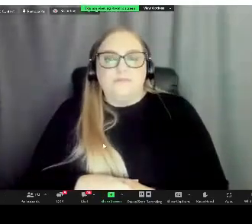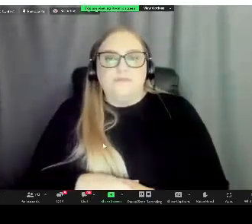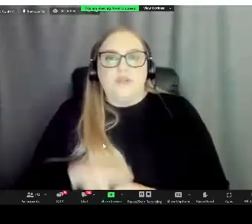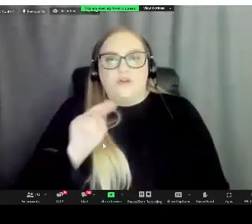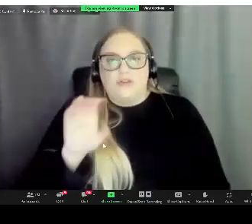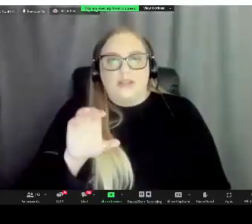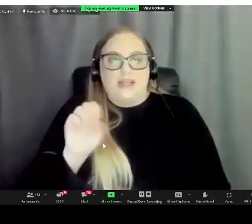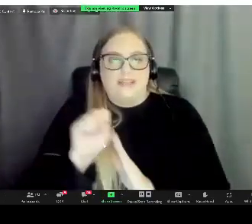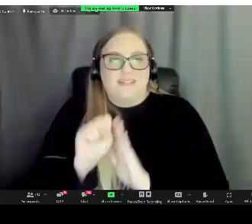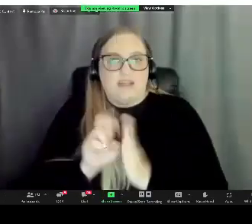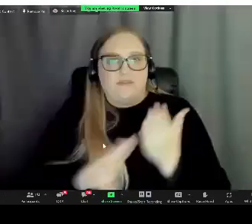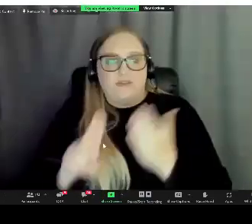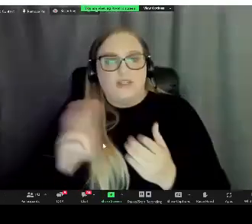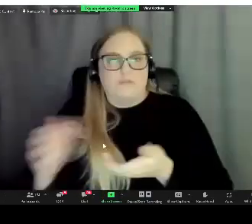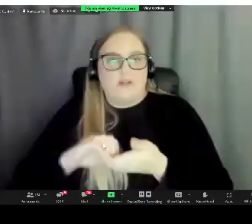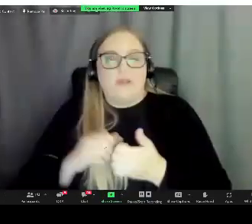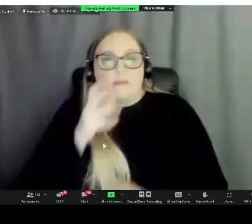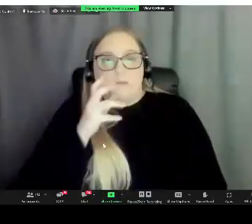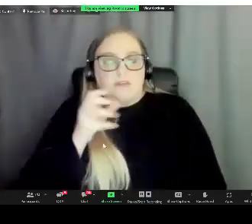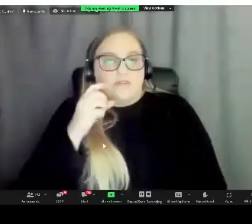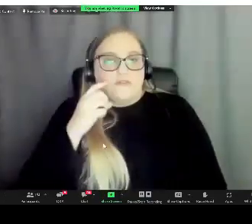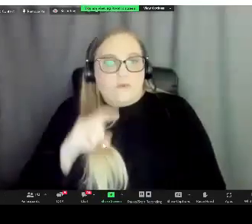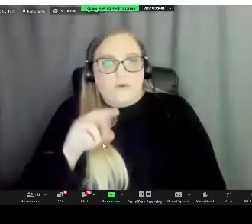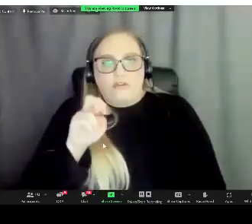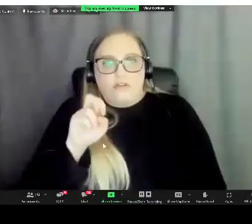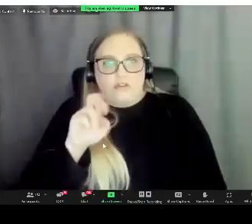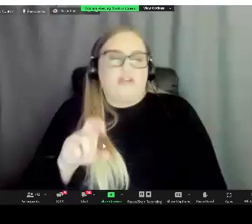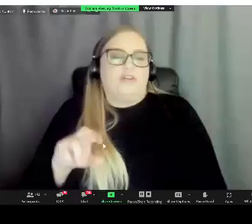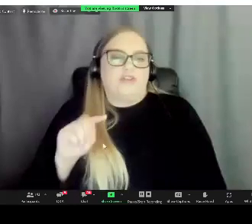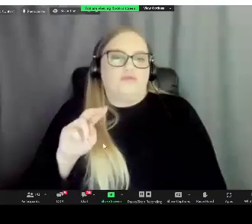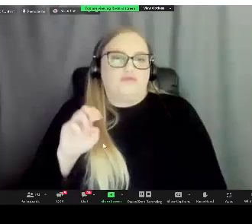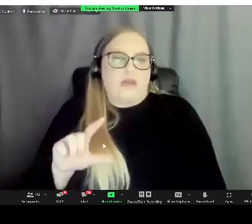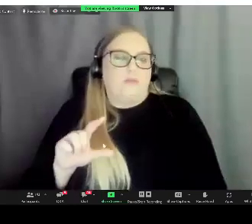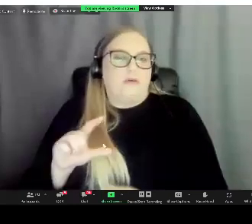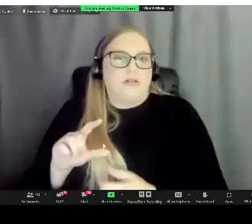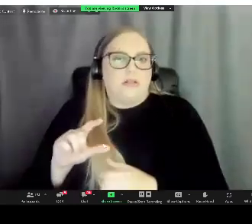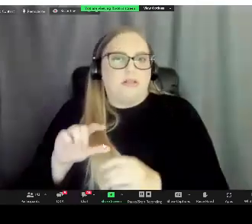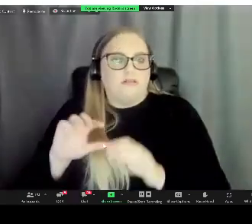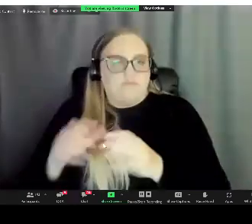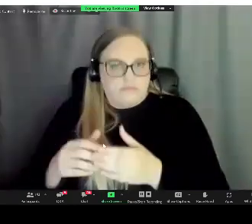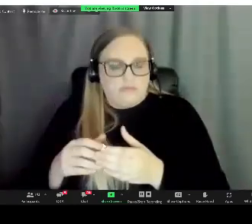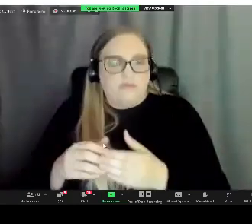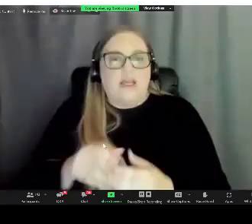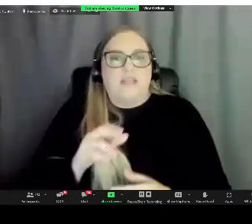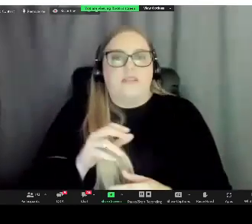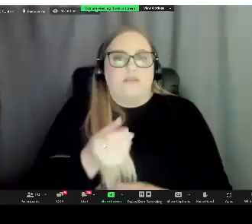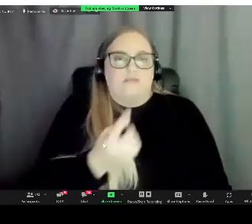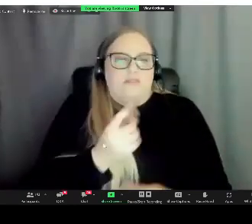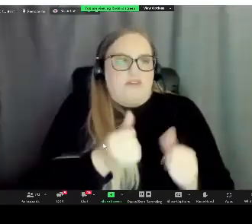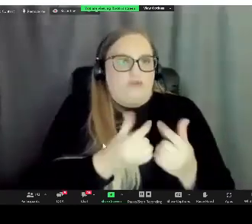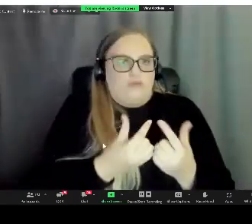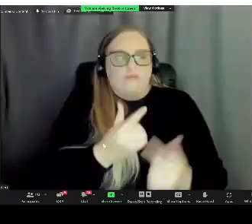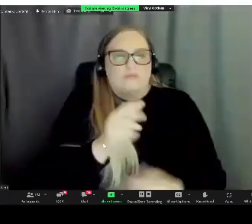with Mothers for Nuclear, the Tribal Consent-Based Coalition, and the Northern Chumash nonprofit in California to engage with interested